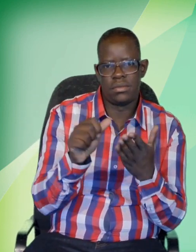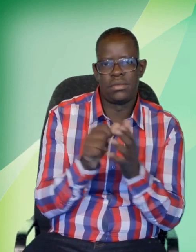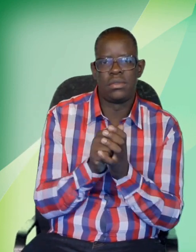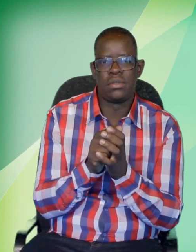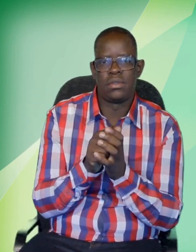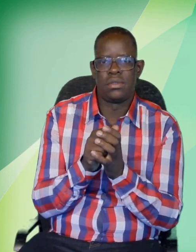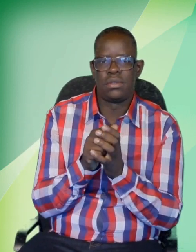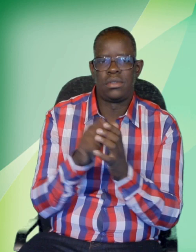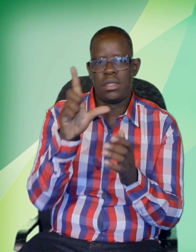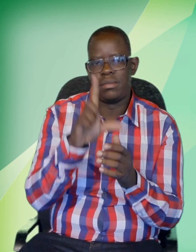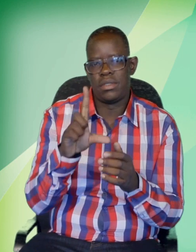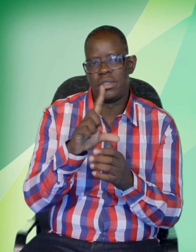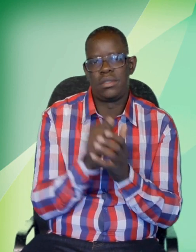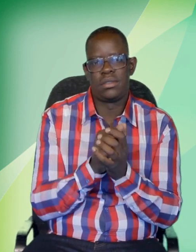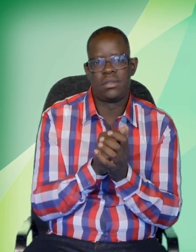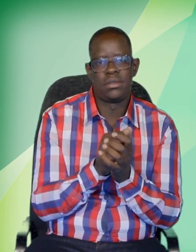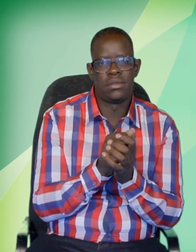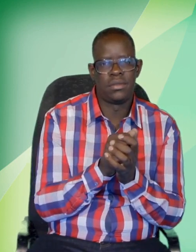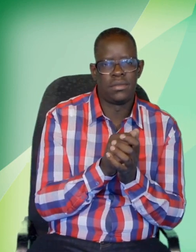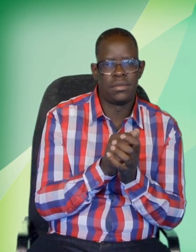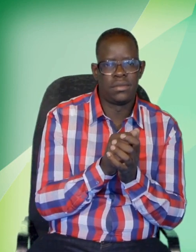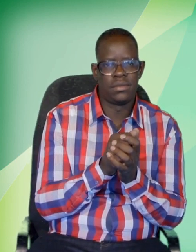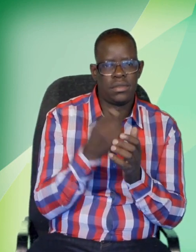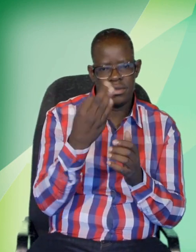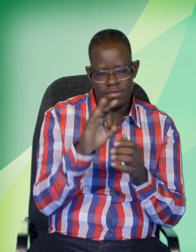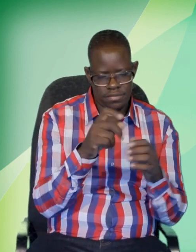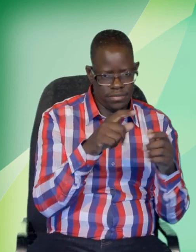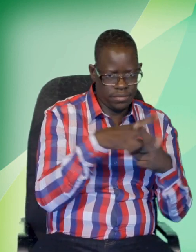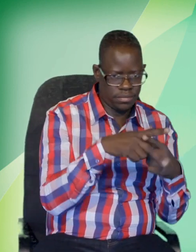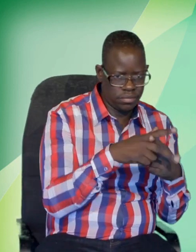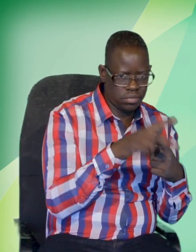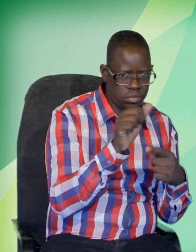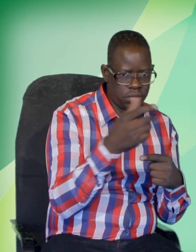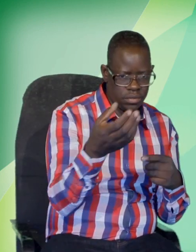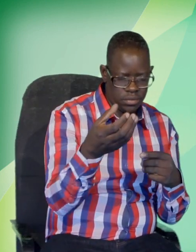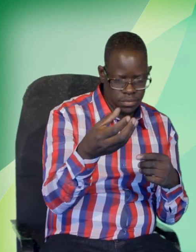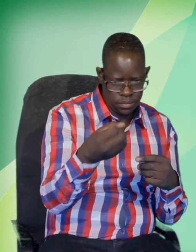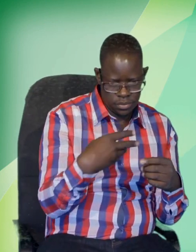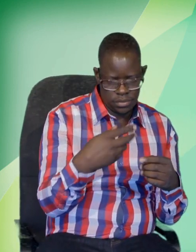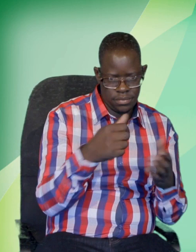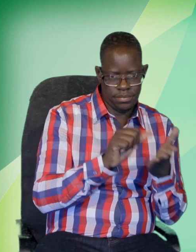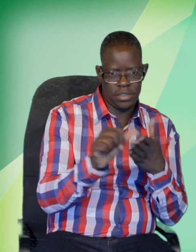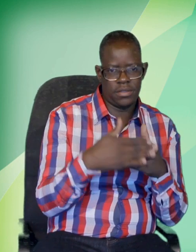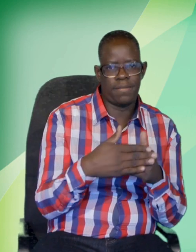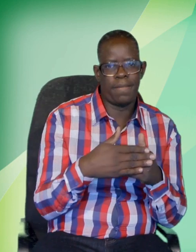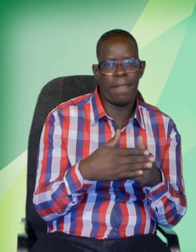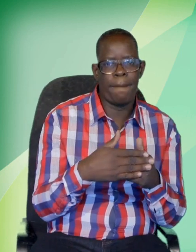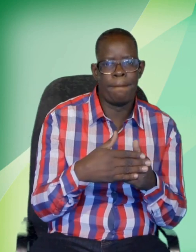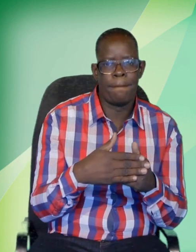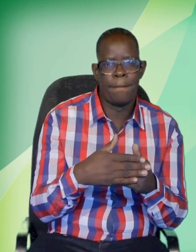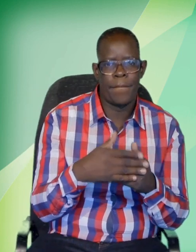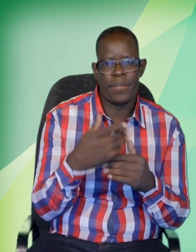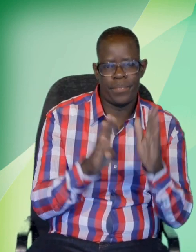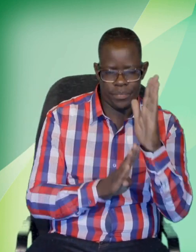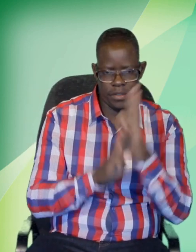decreased liabilities, creditors. If you repair motor vehicles and receive cash, increased asset, cash, and an